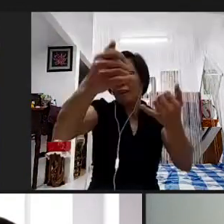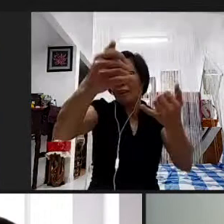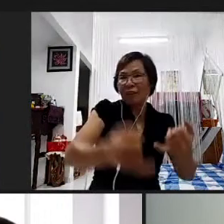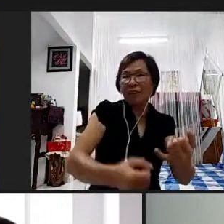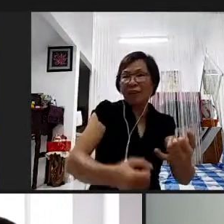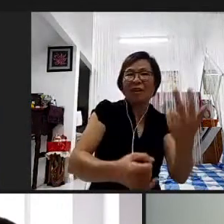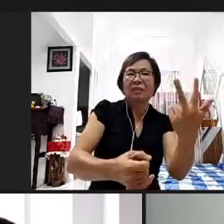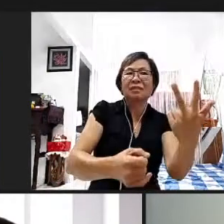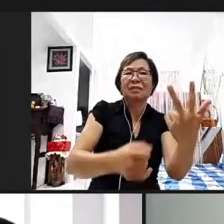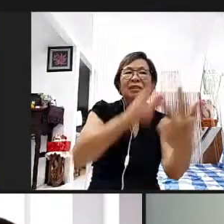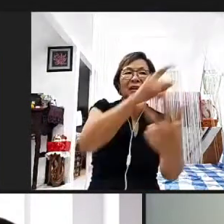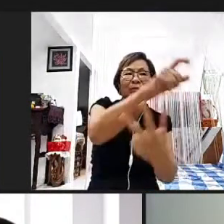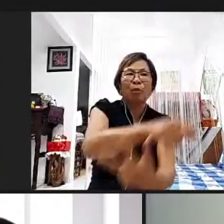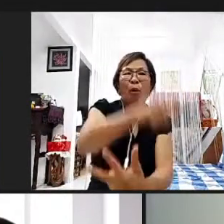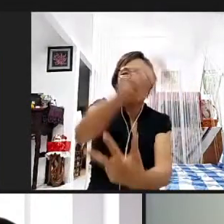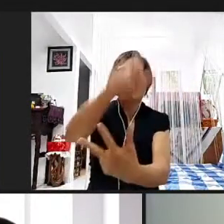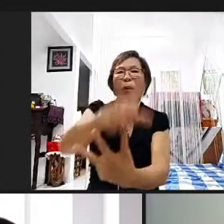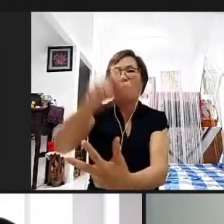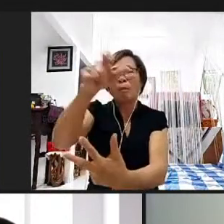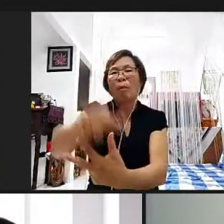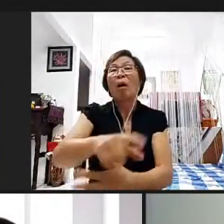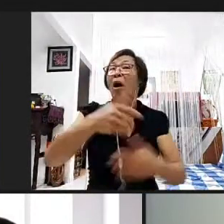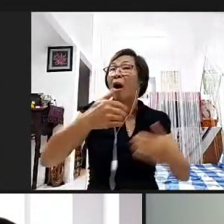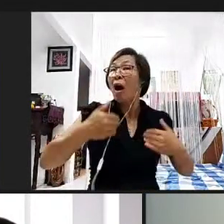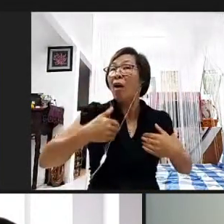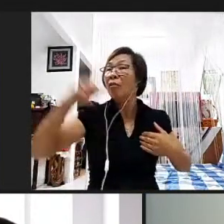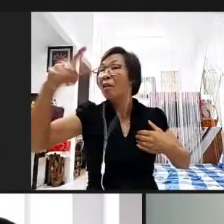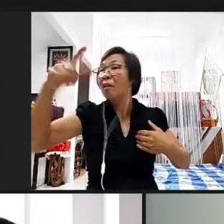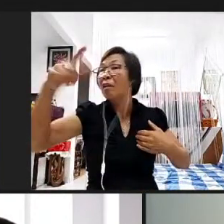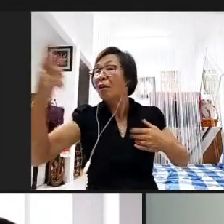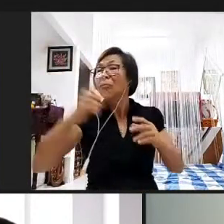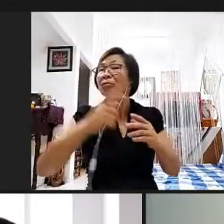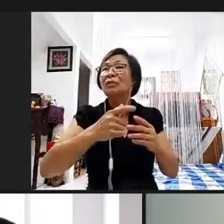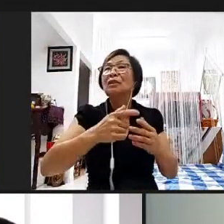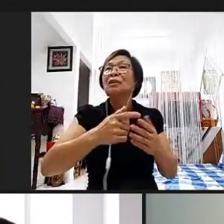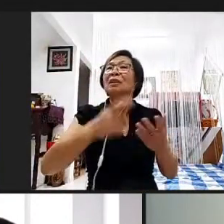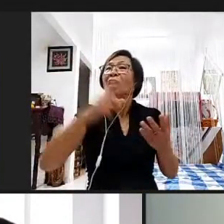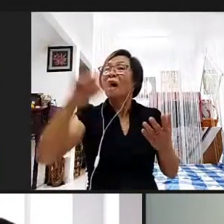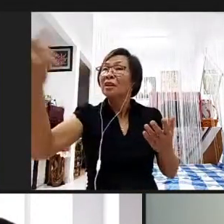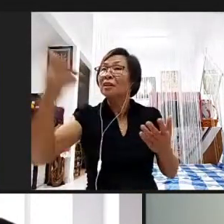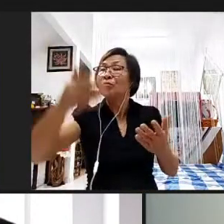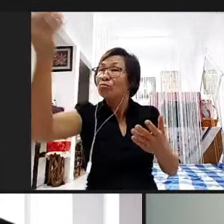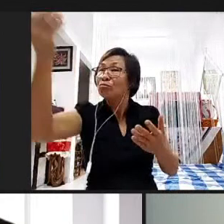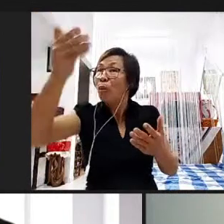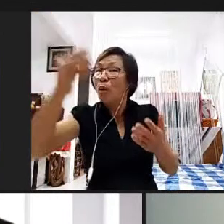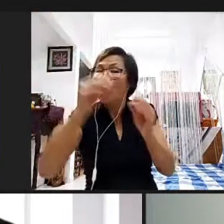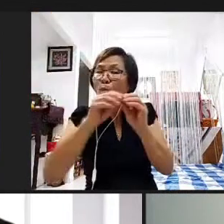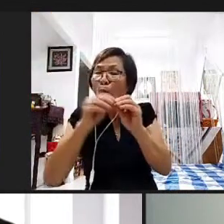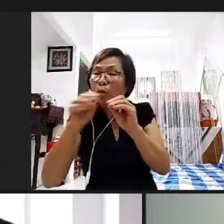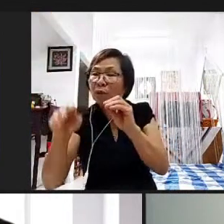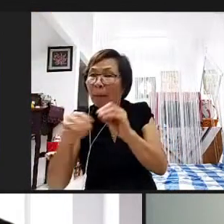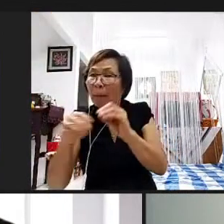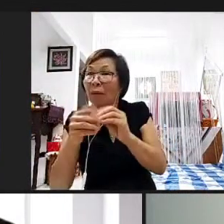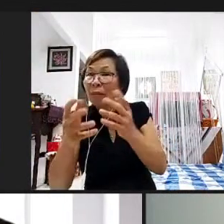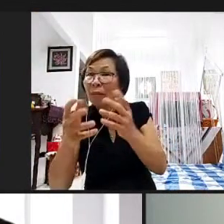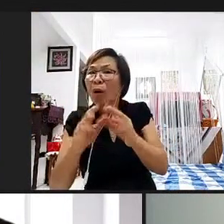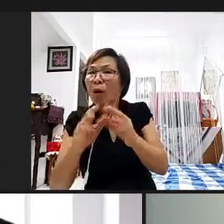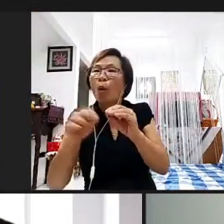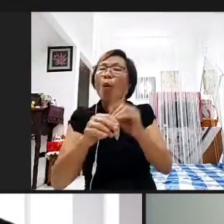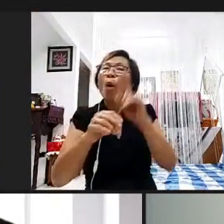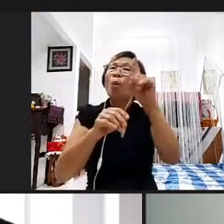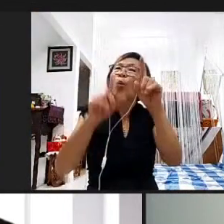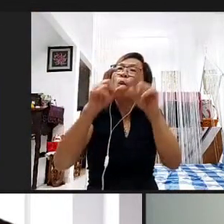3 esteemed speakers, if they have any other words of wisdom, one word or